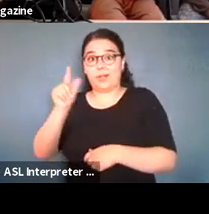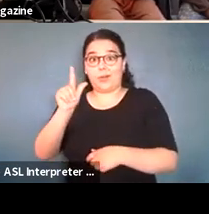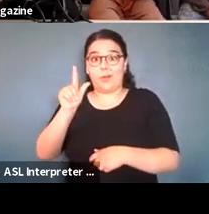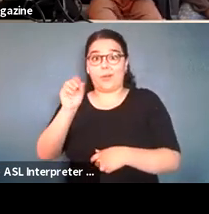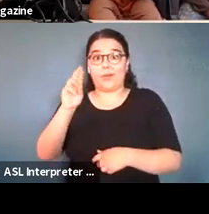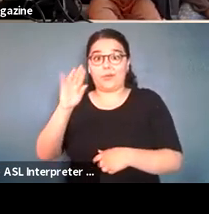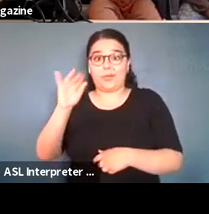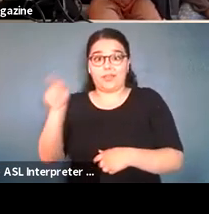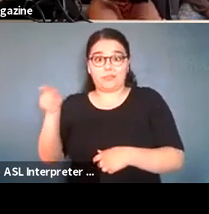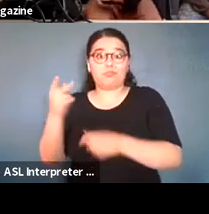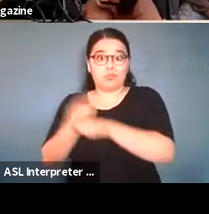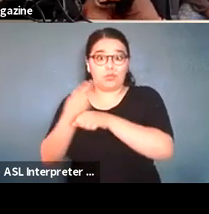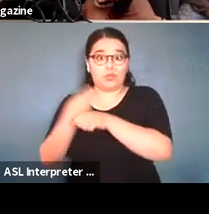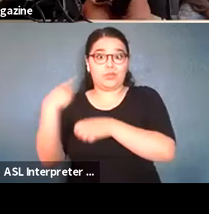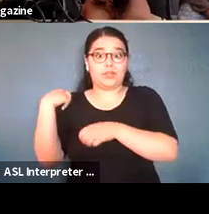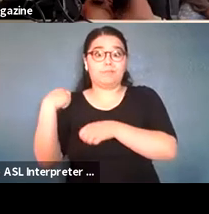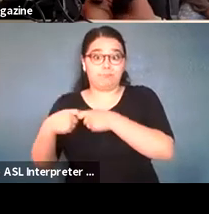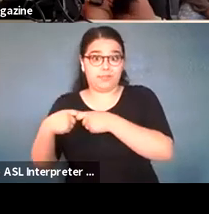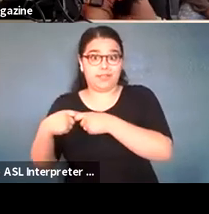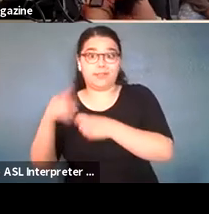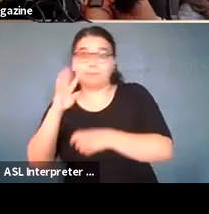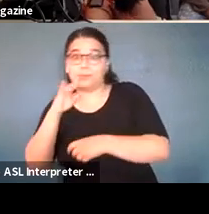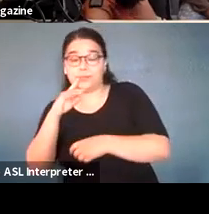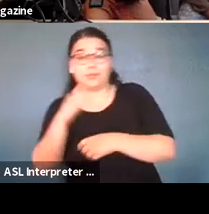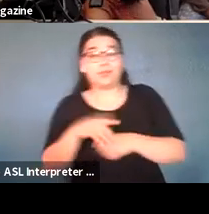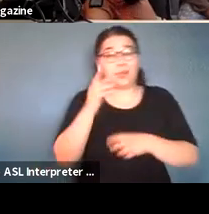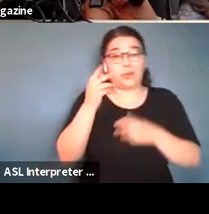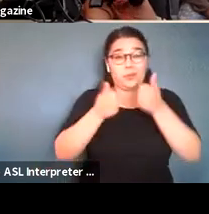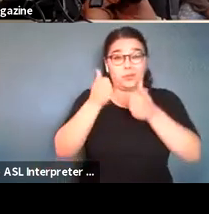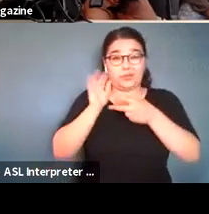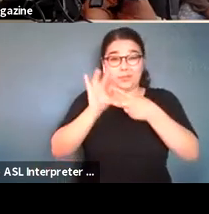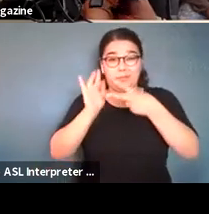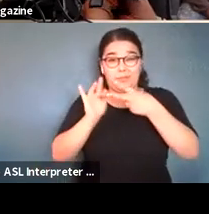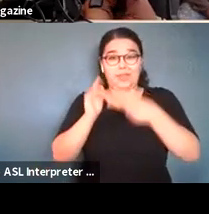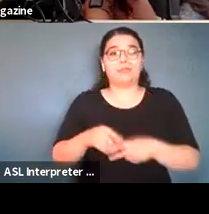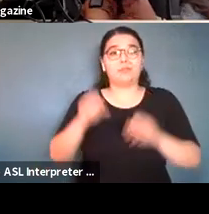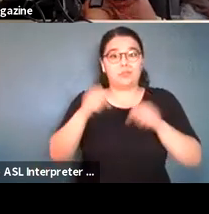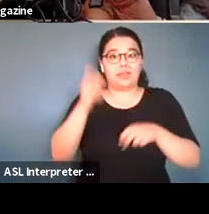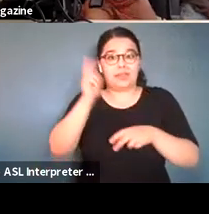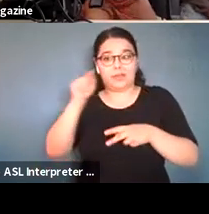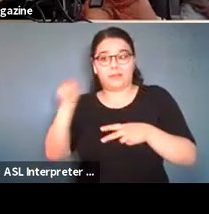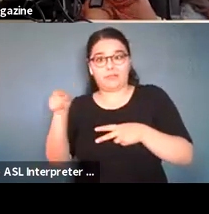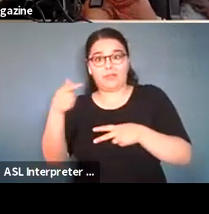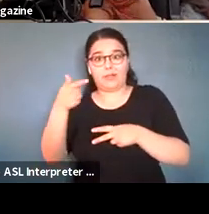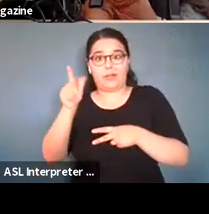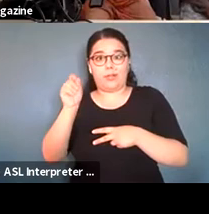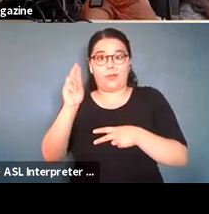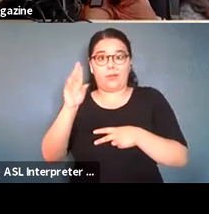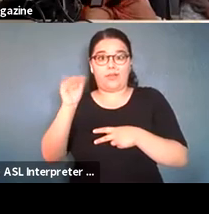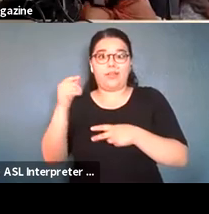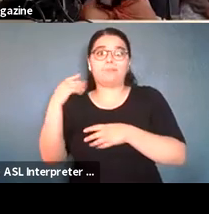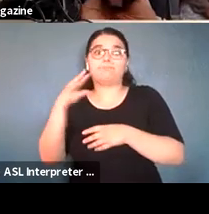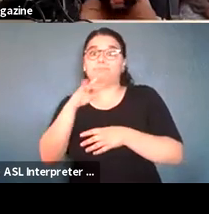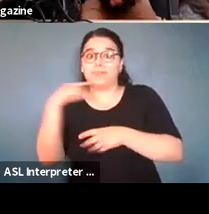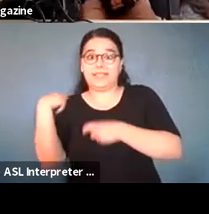hear Gloria interpreting right now. And if you could give me a heads up in the chat or a thumbs up to let me know that